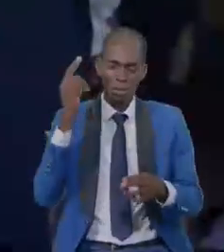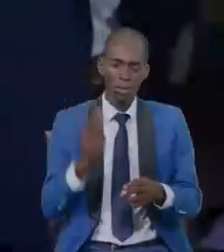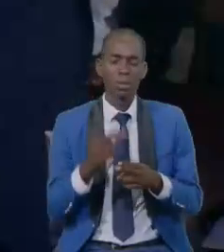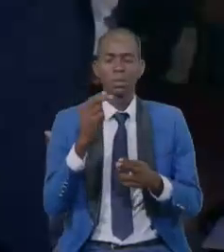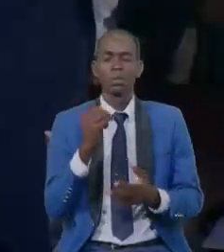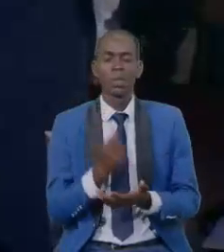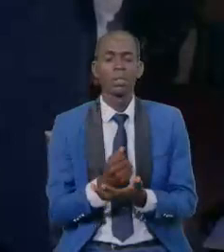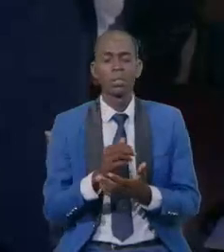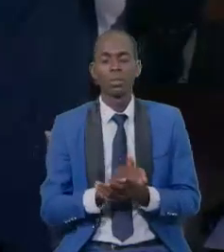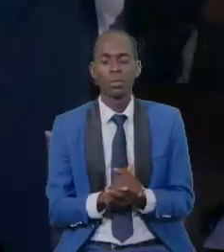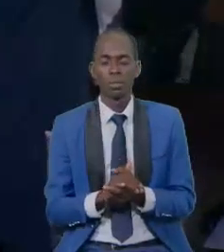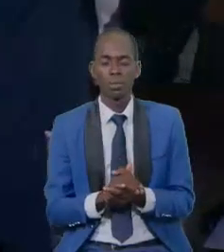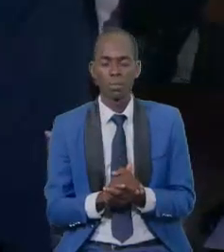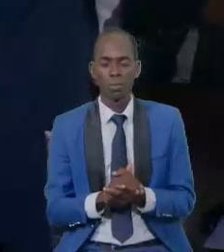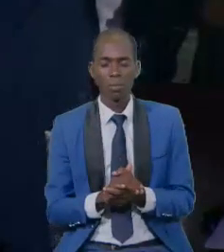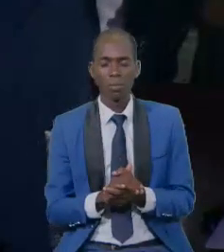name.